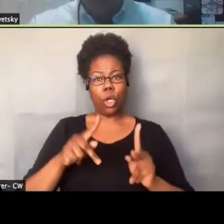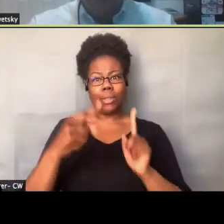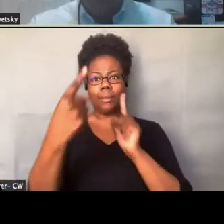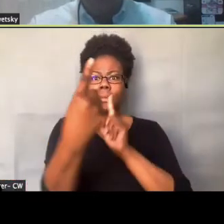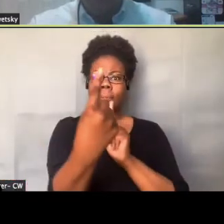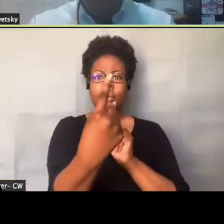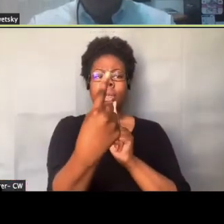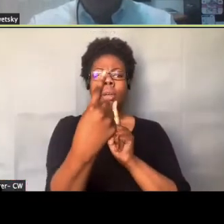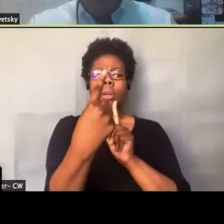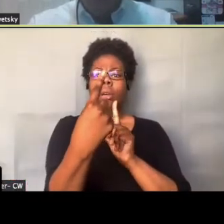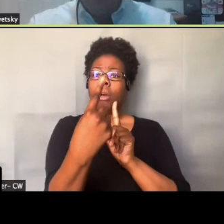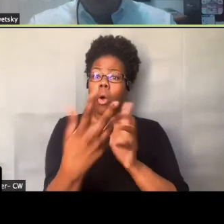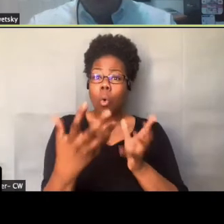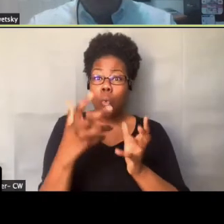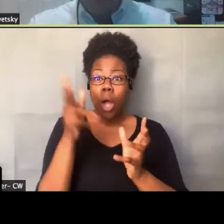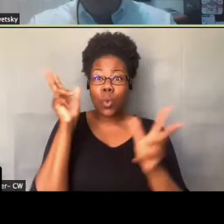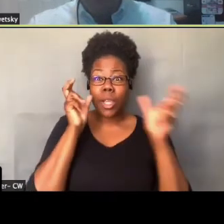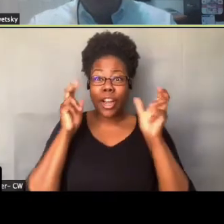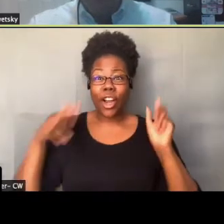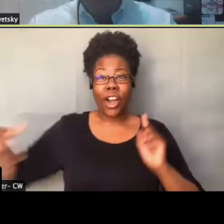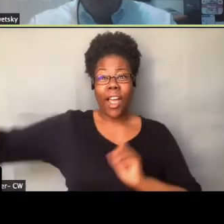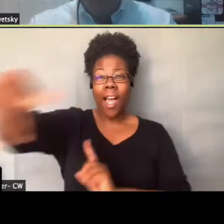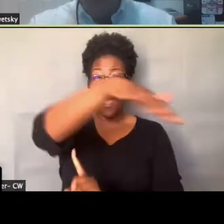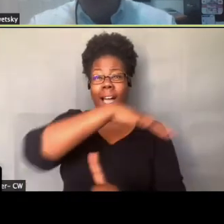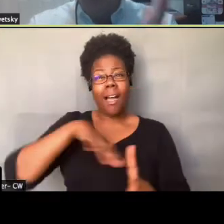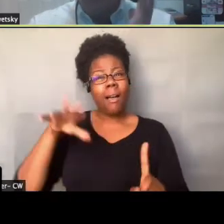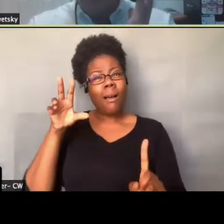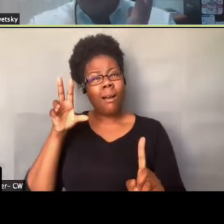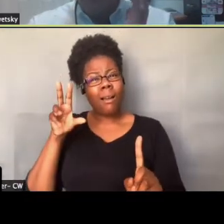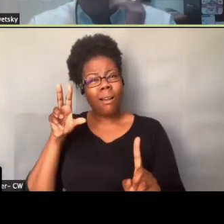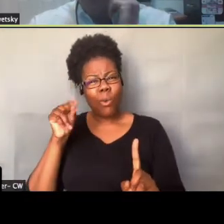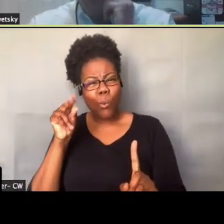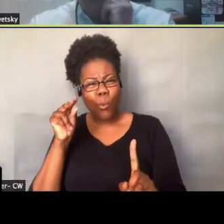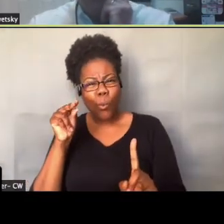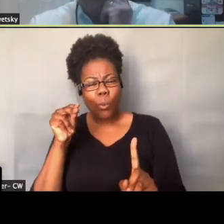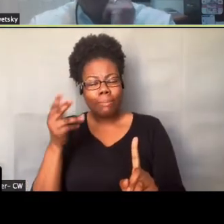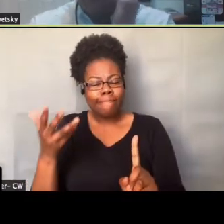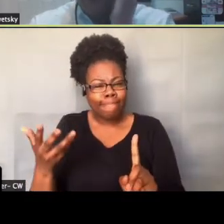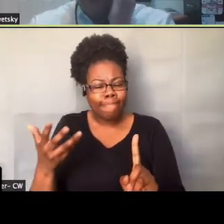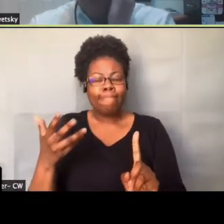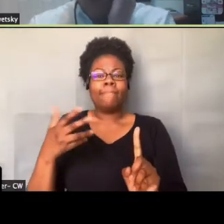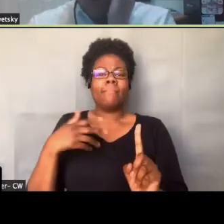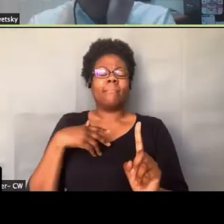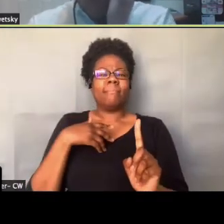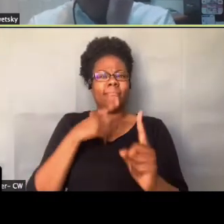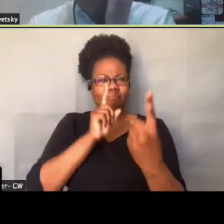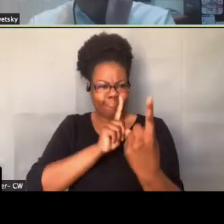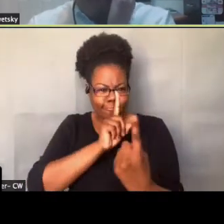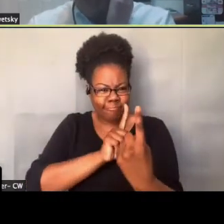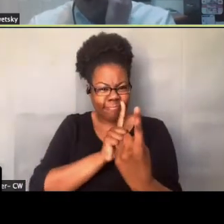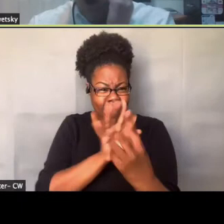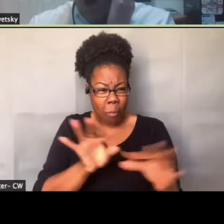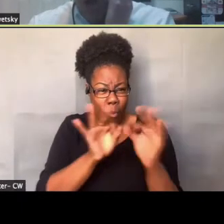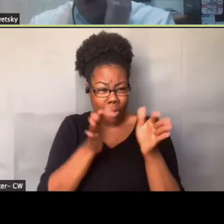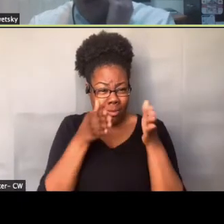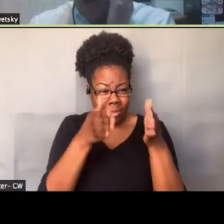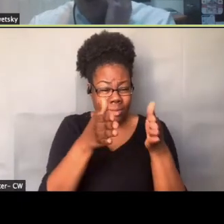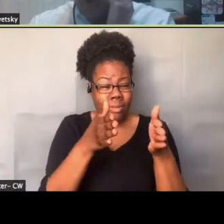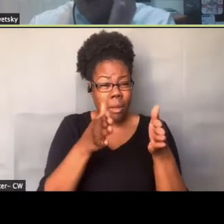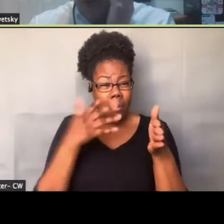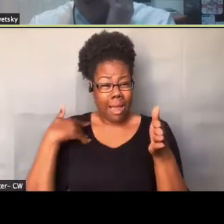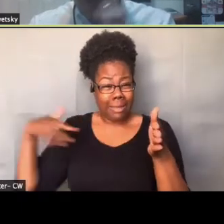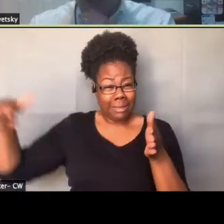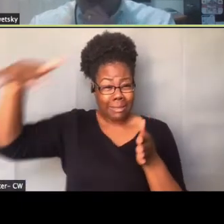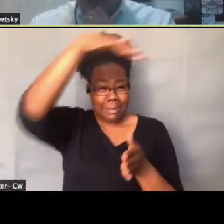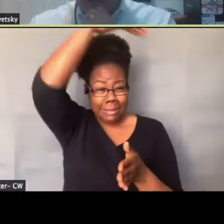all directions because you may be picking up more noise and making it harder to hear you. Or if you're in a car and